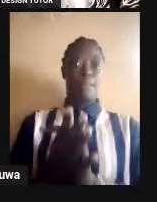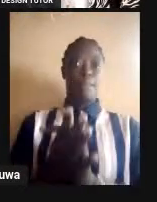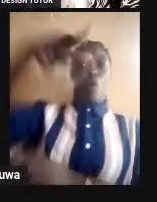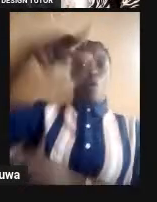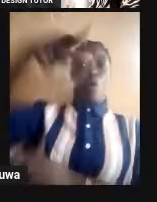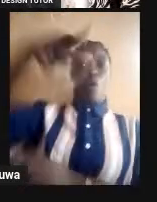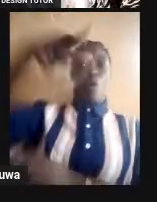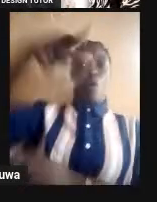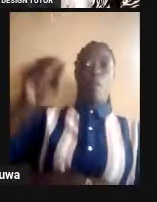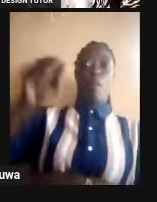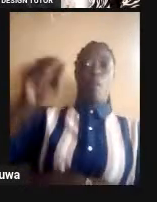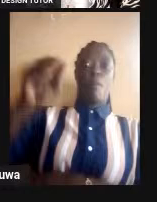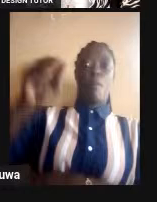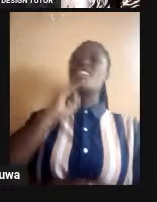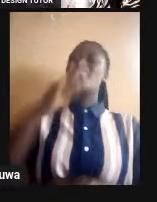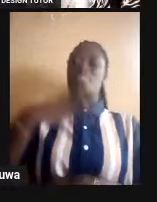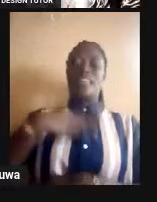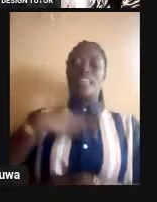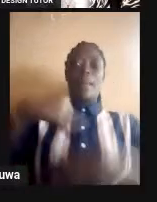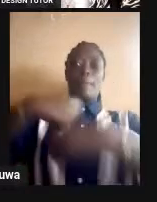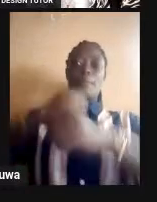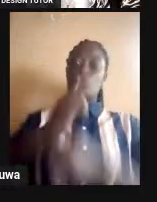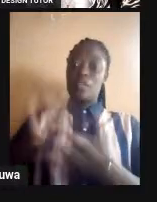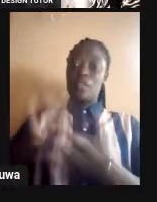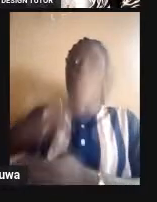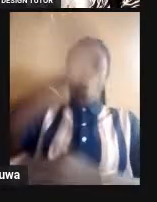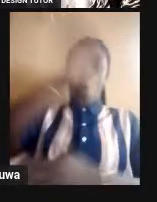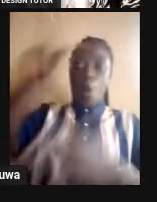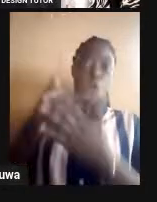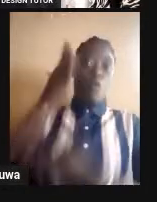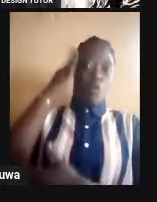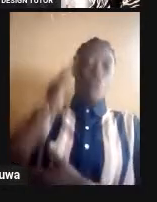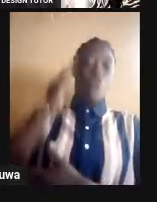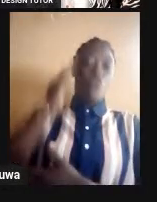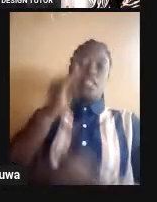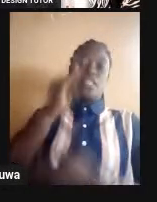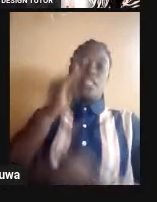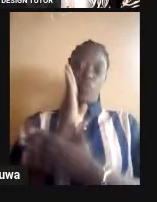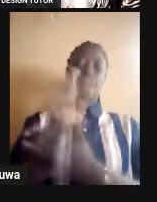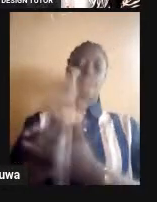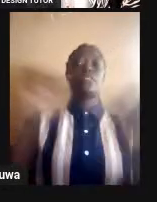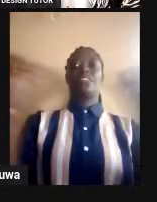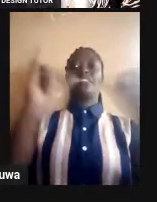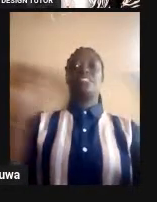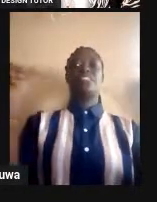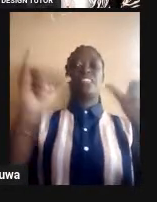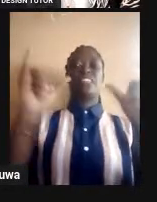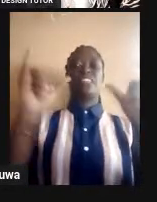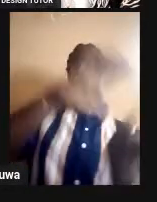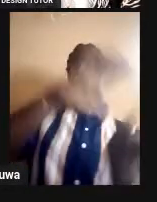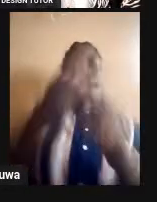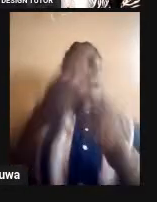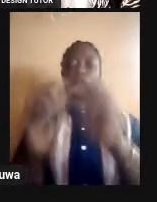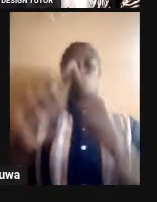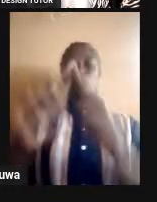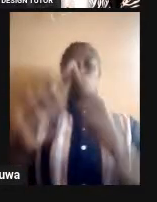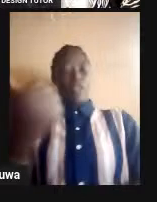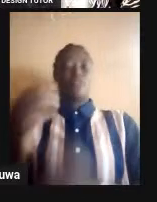right size compared to others. So, if you have a big